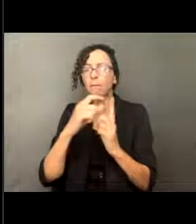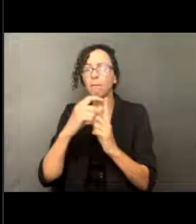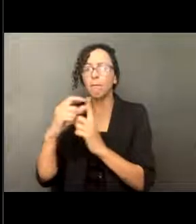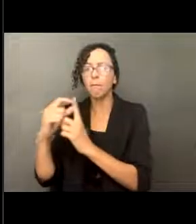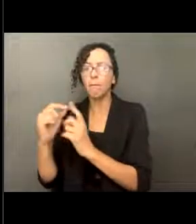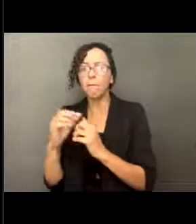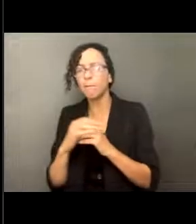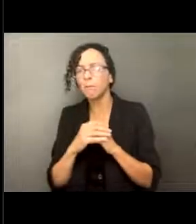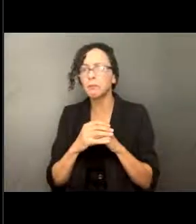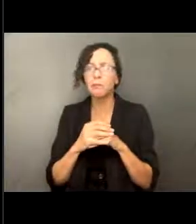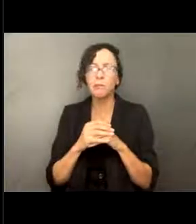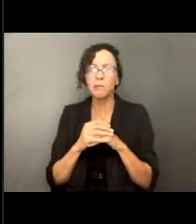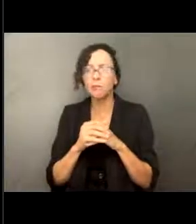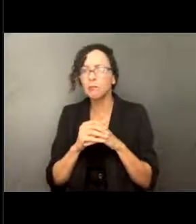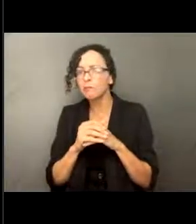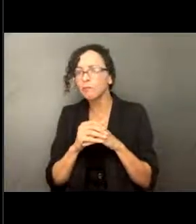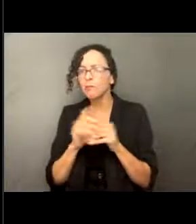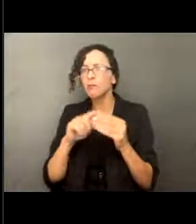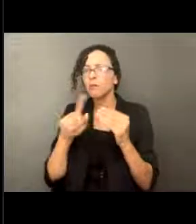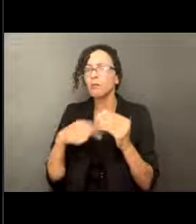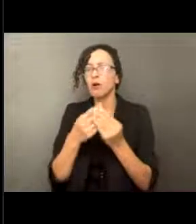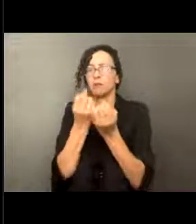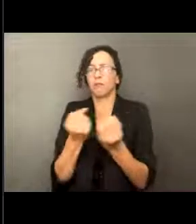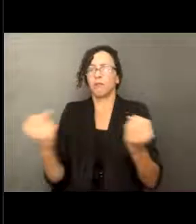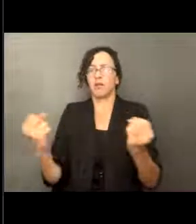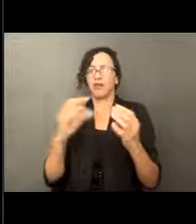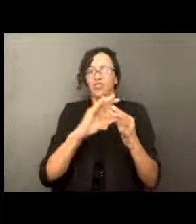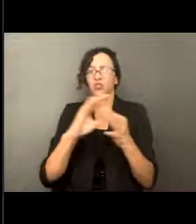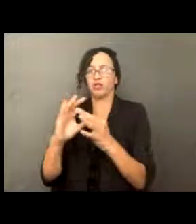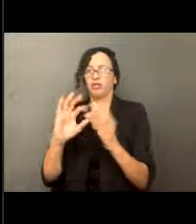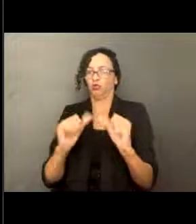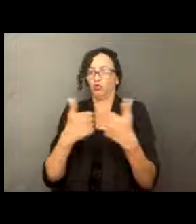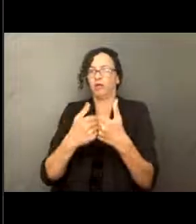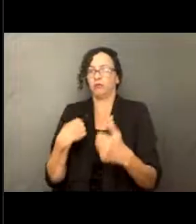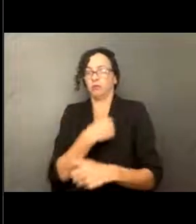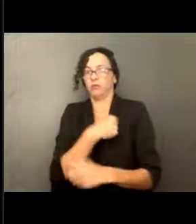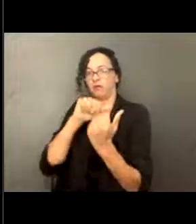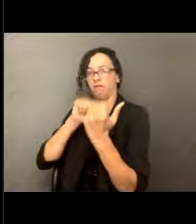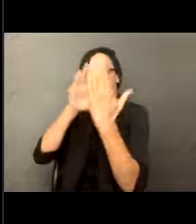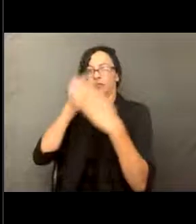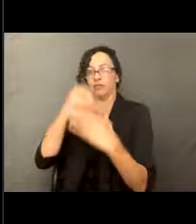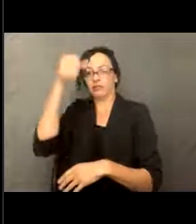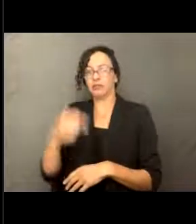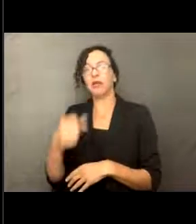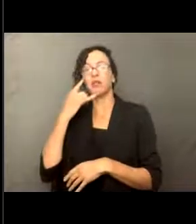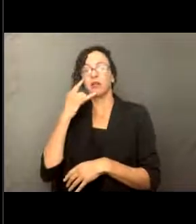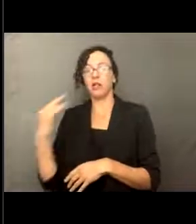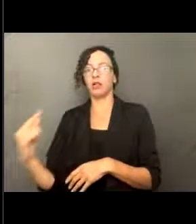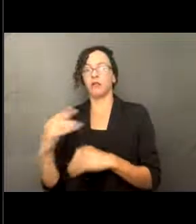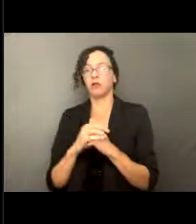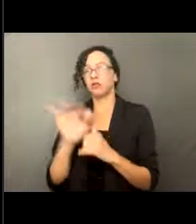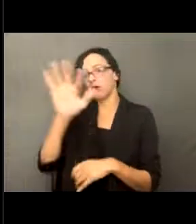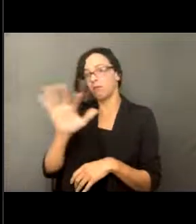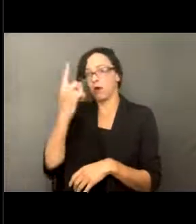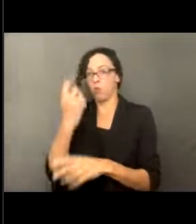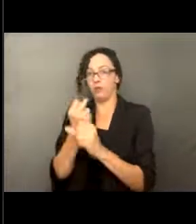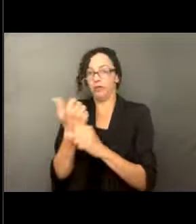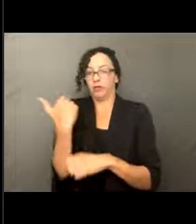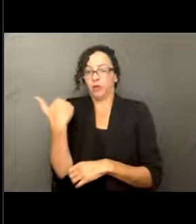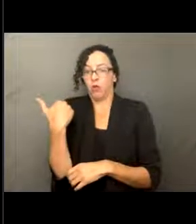around the supply chain challenge that we were having in Southern California. About a year